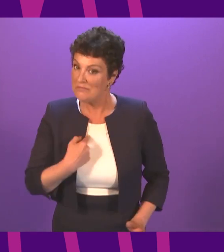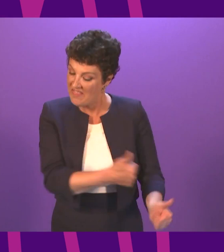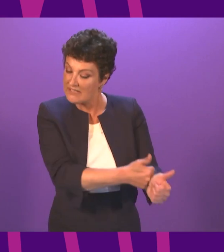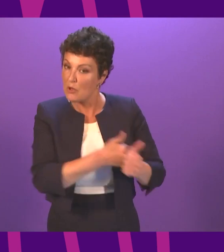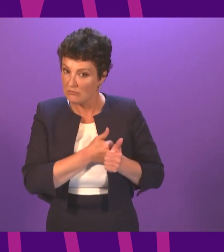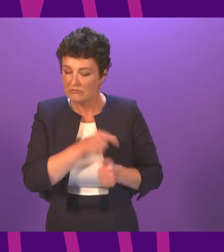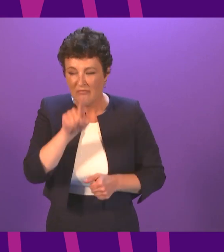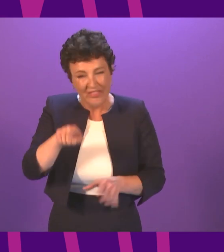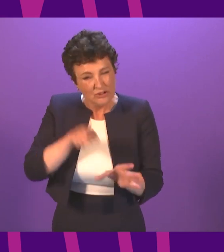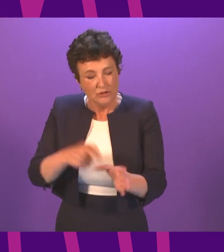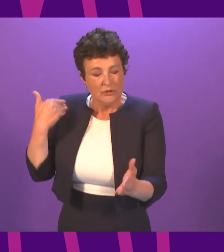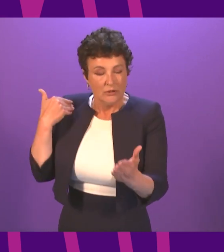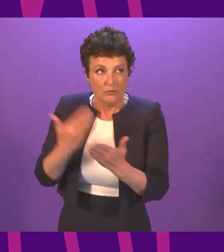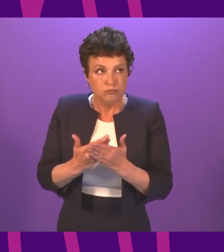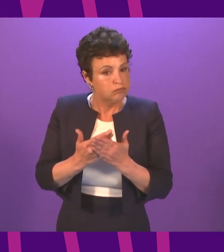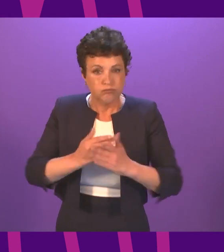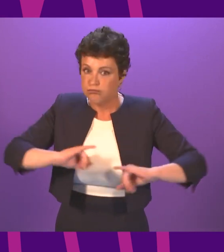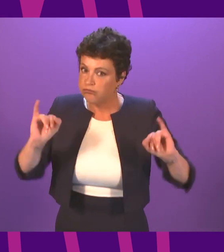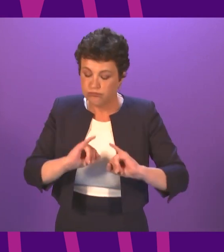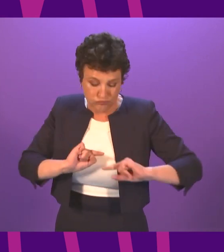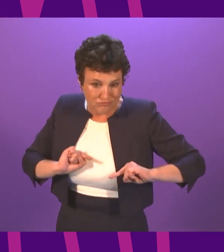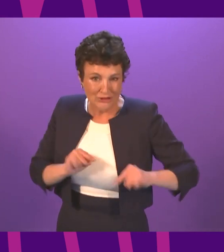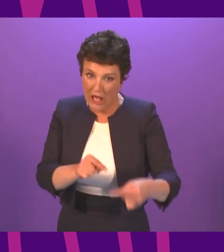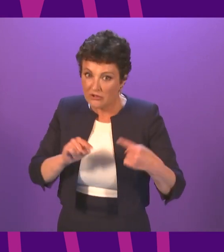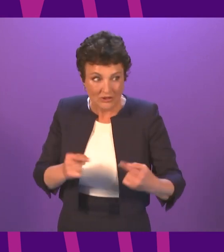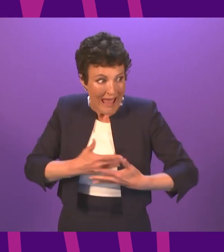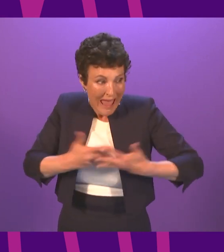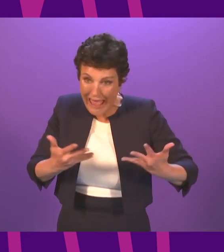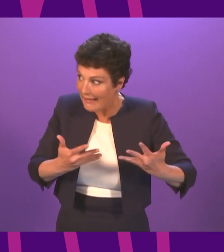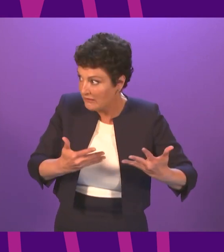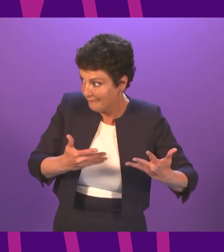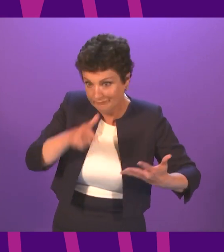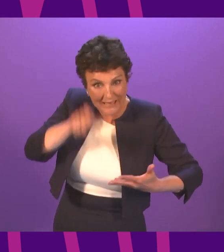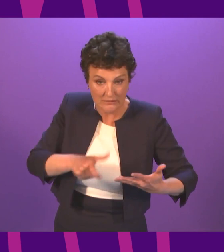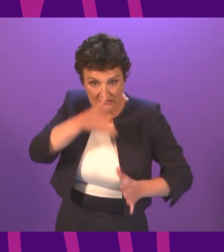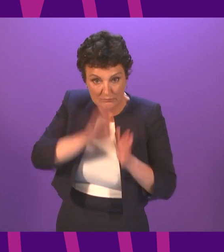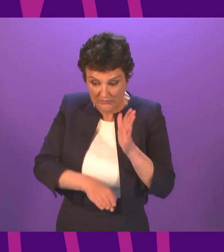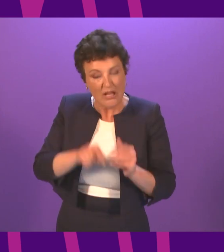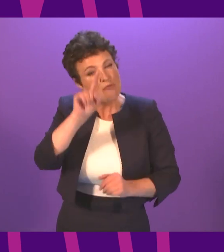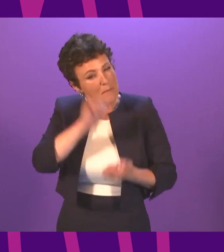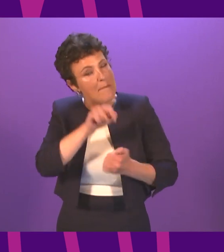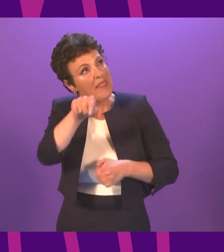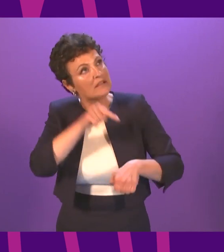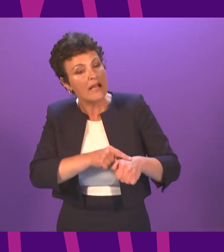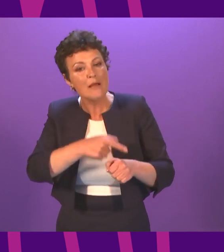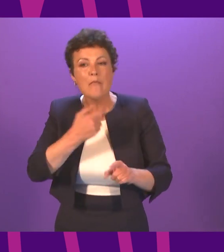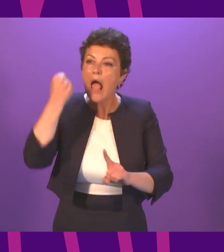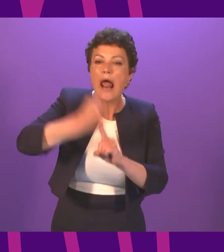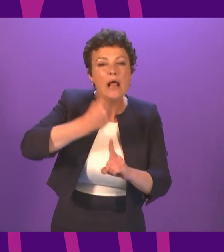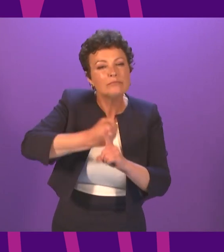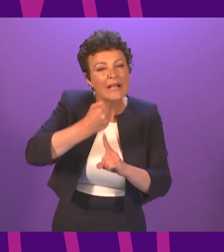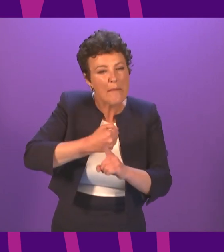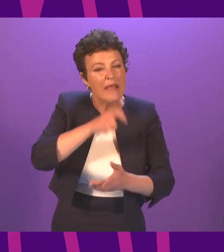been the most challenging that we have ever experienced. During the election campaign, I said that my